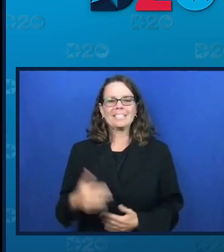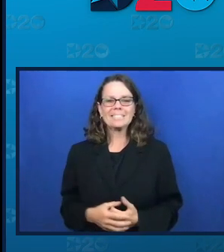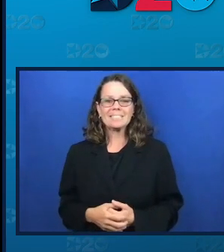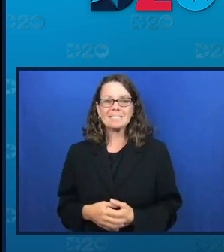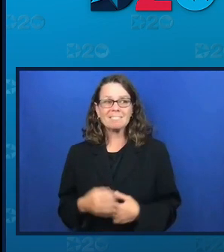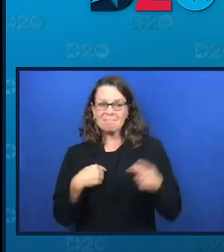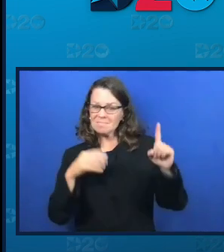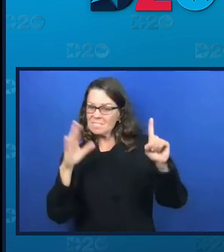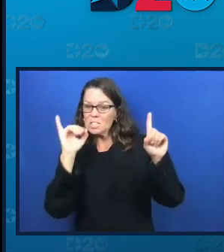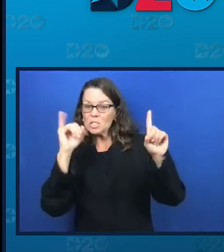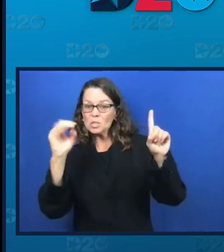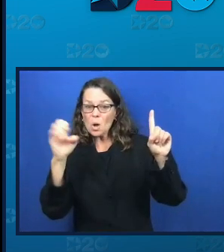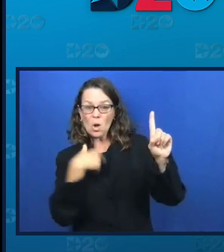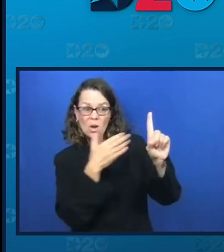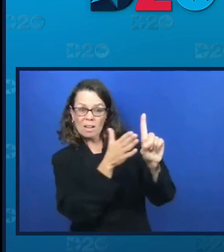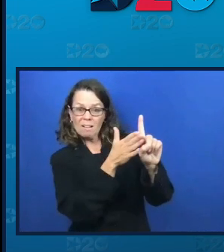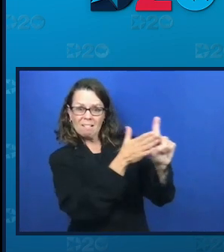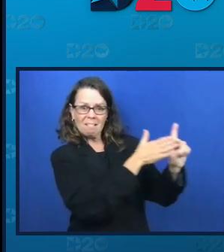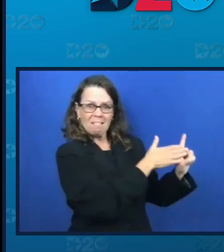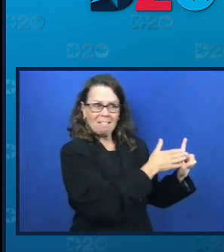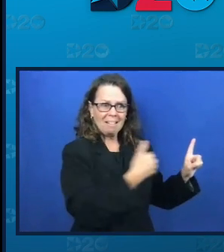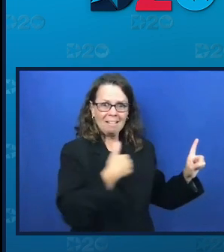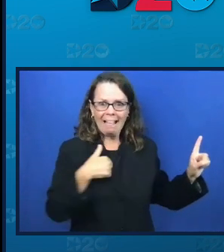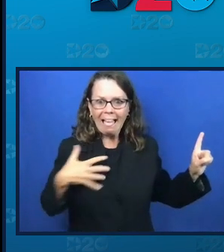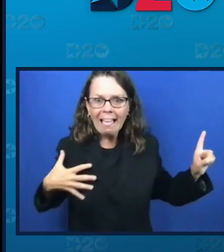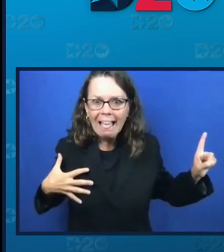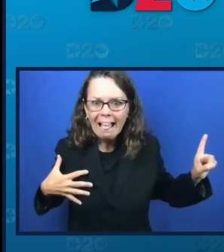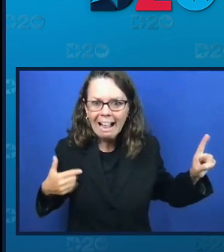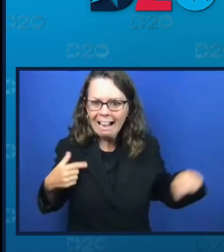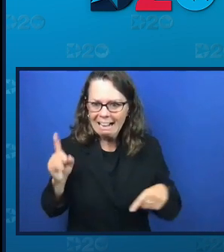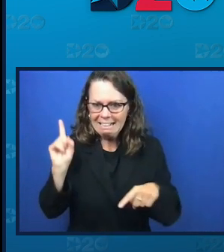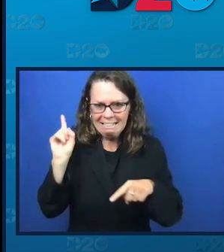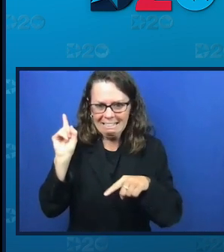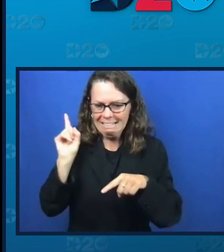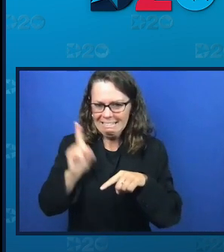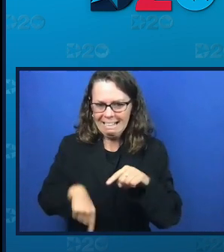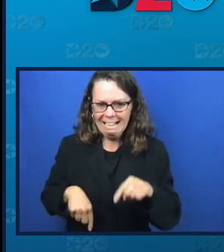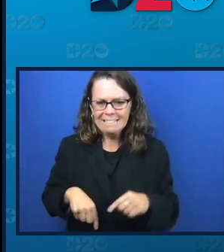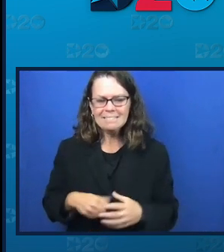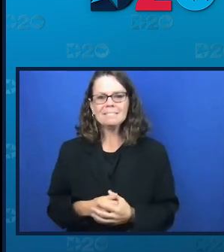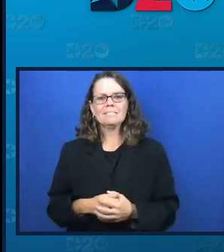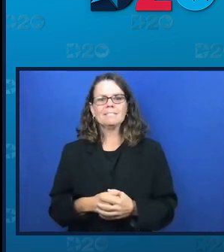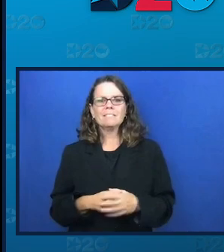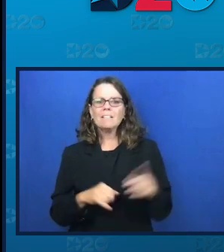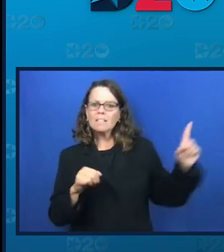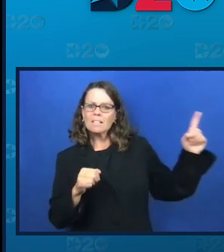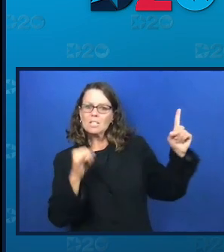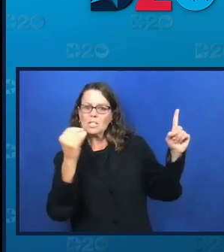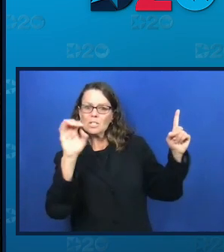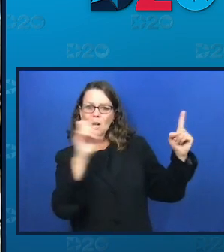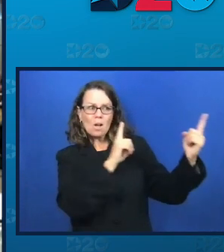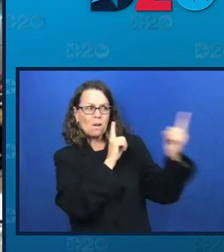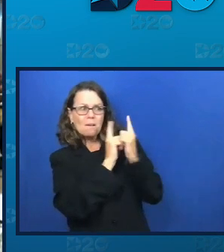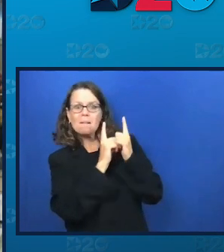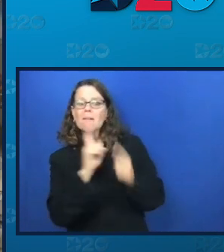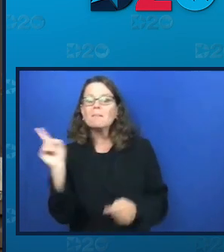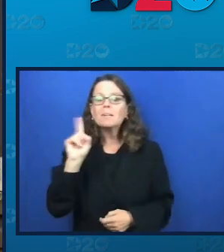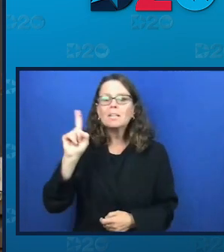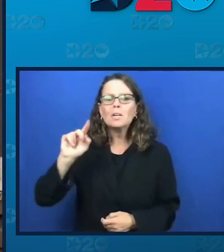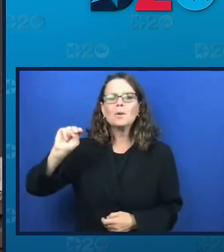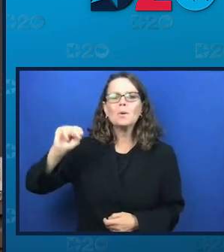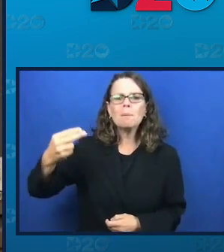today. About a few months ago, I met him in New Hampshire. He told me that we were members of the same club.